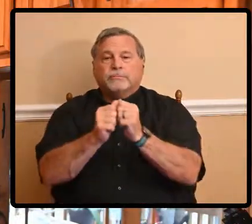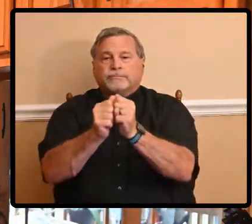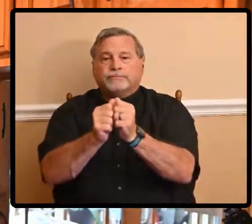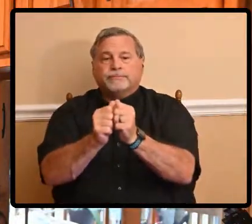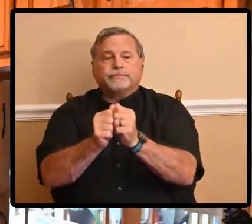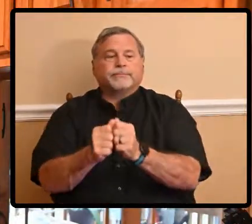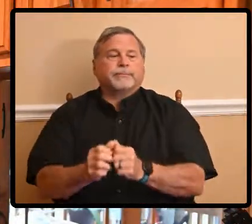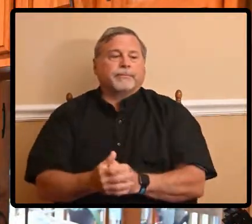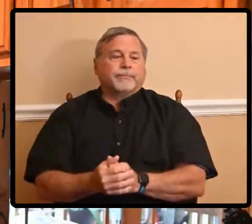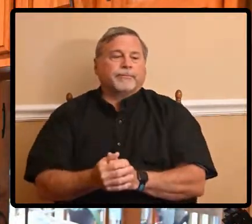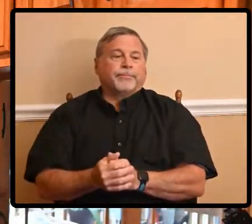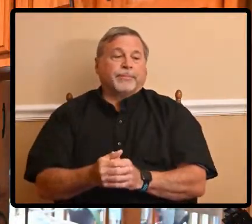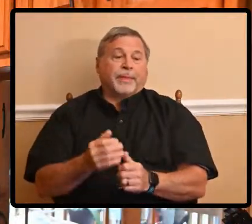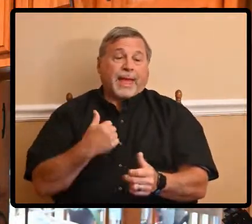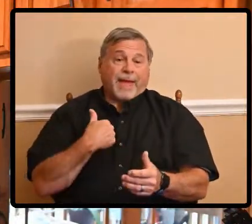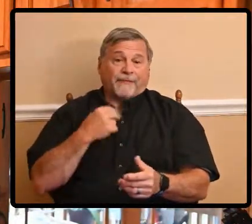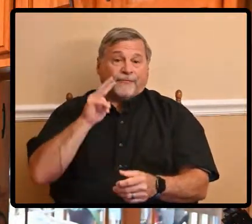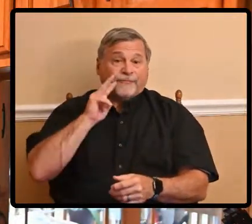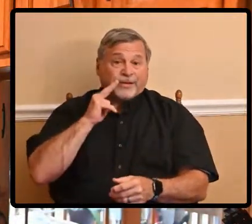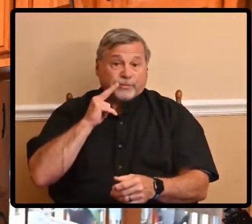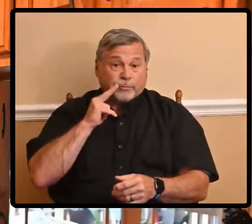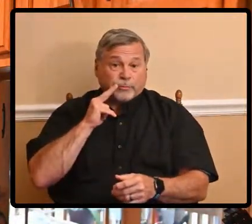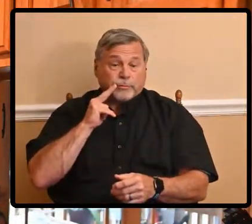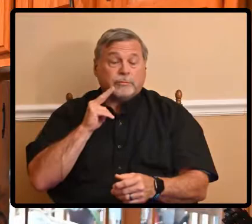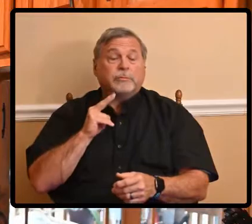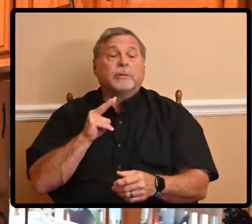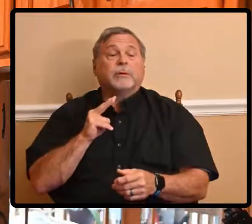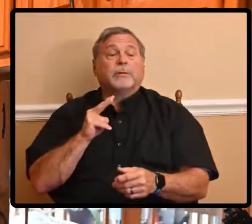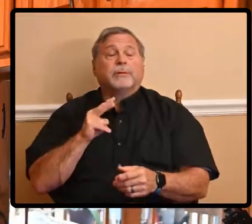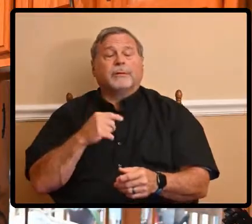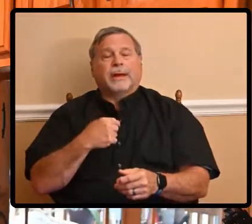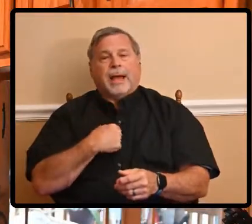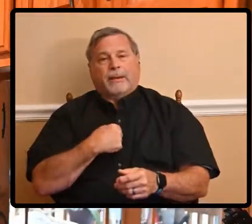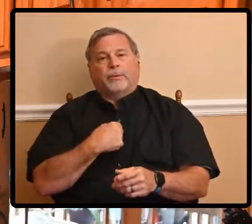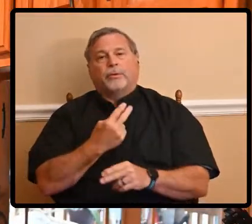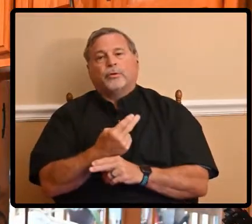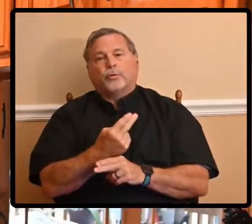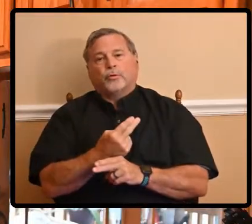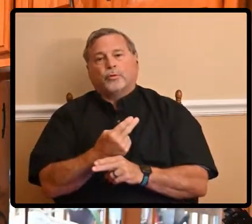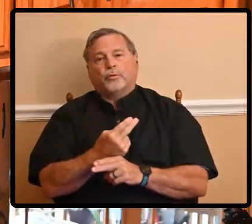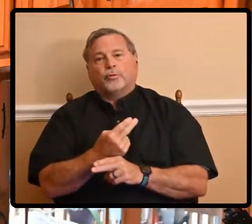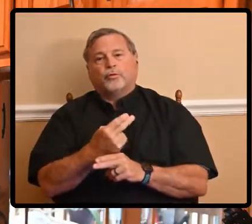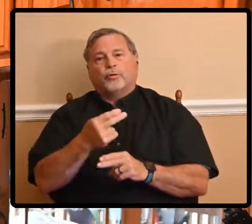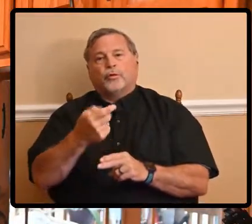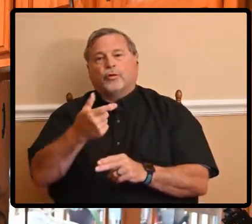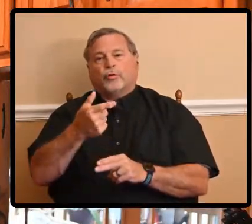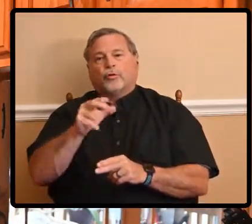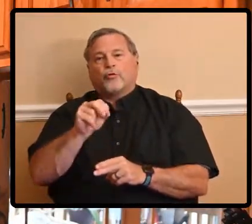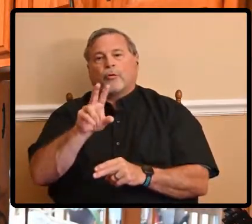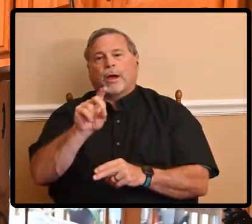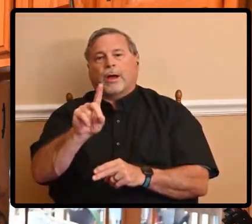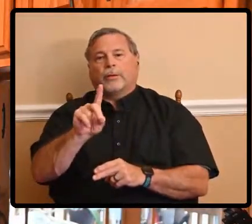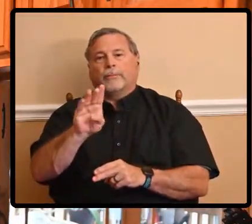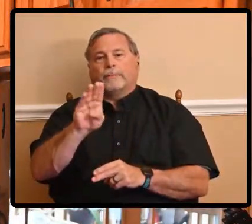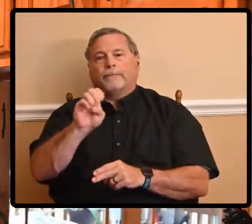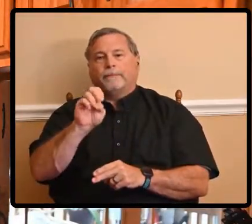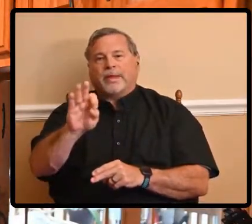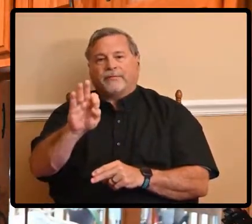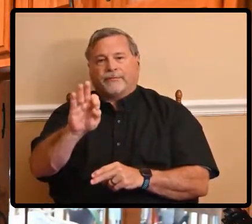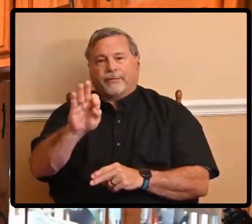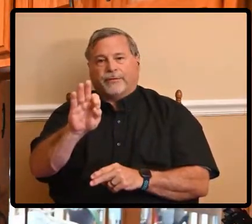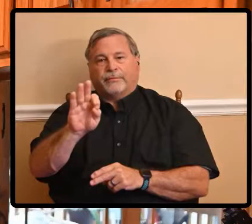all this. So we've got our diced up vegetables here. Now I'm going to be using some ground